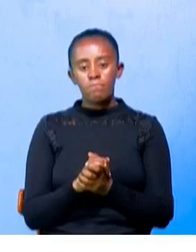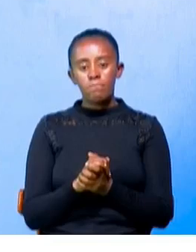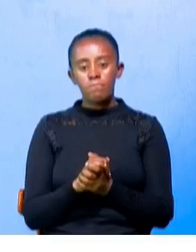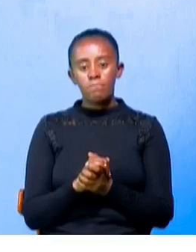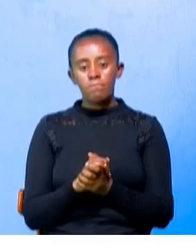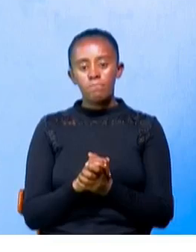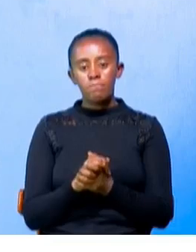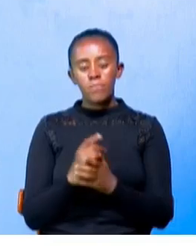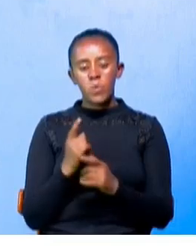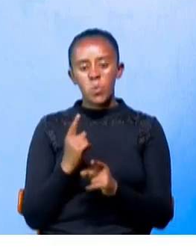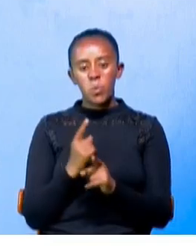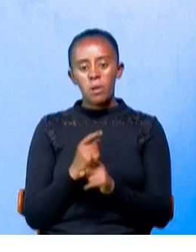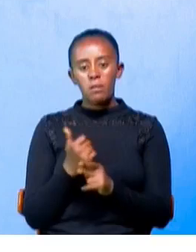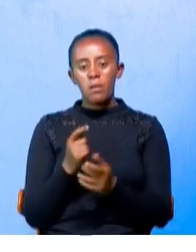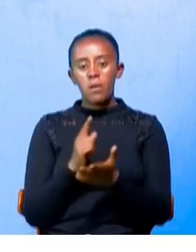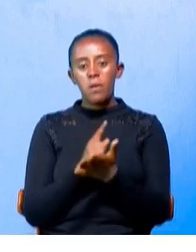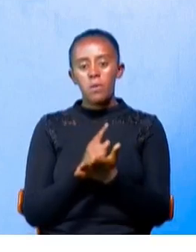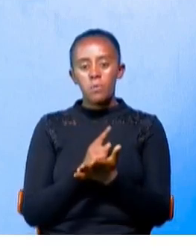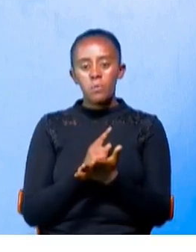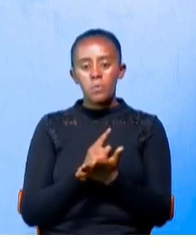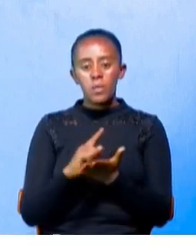All right. A week.